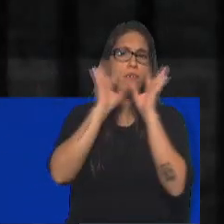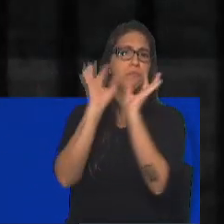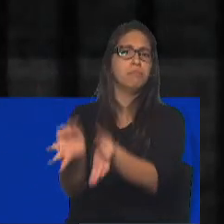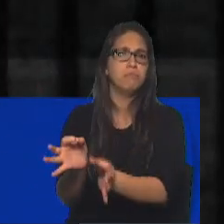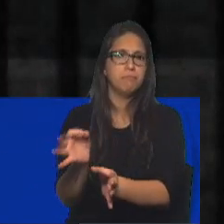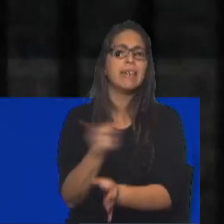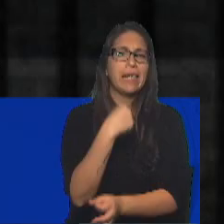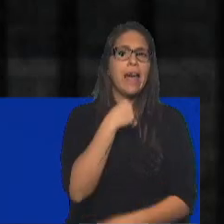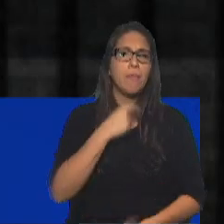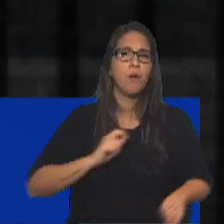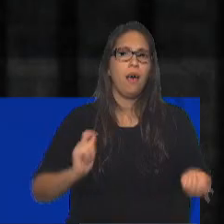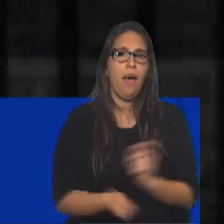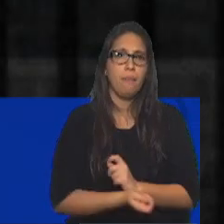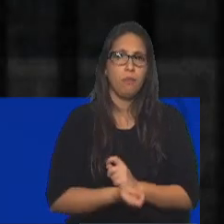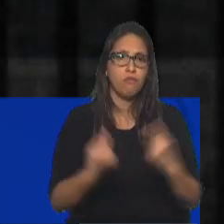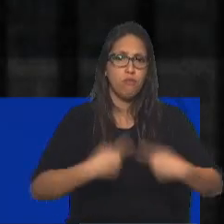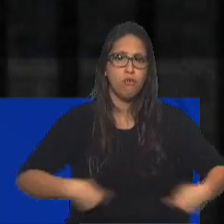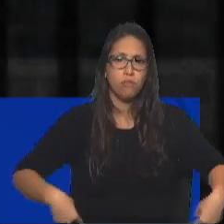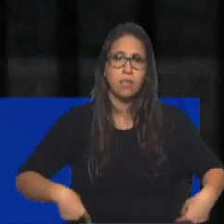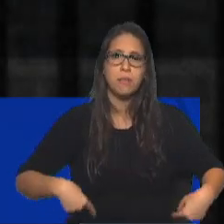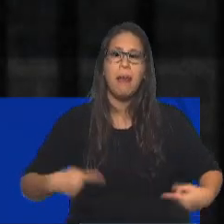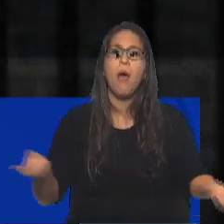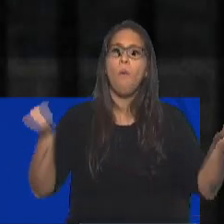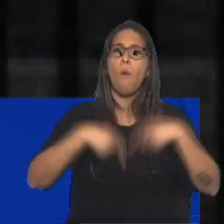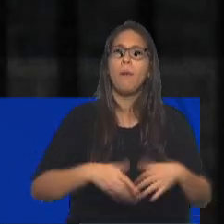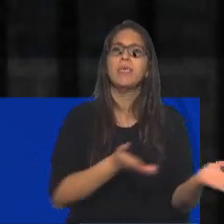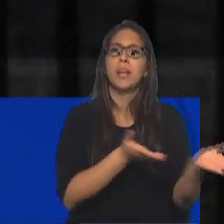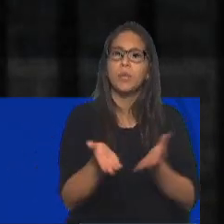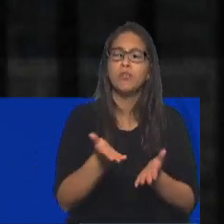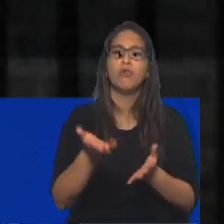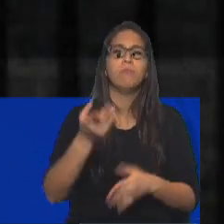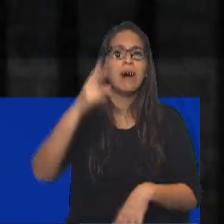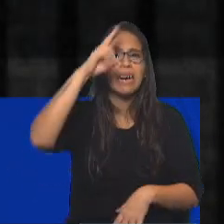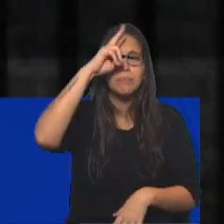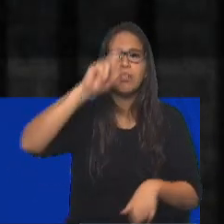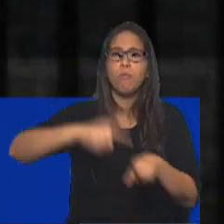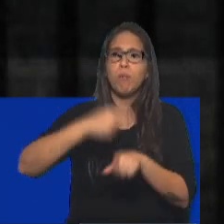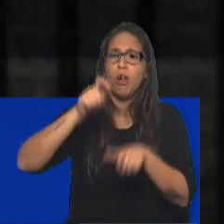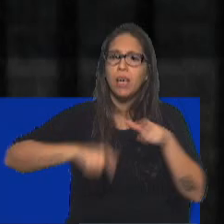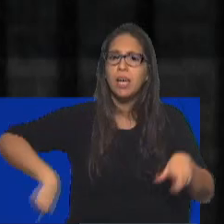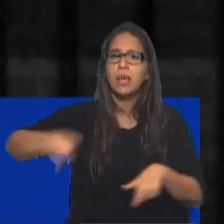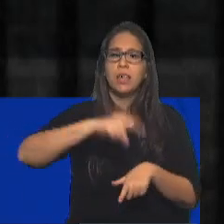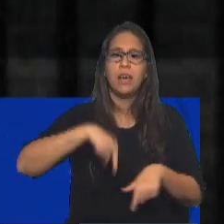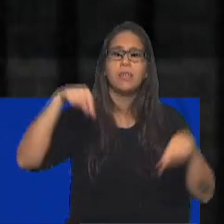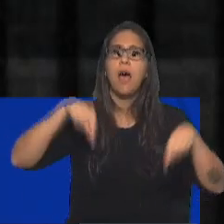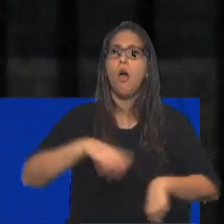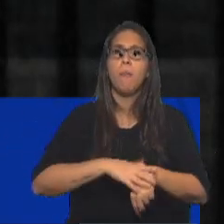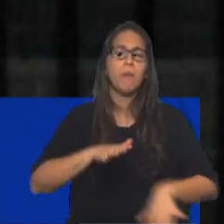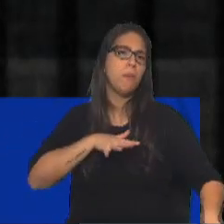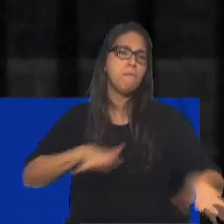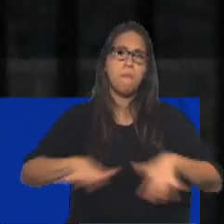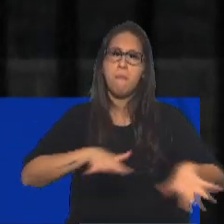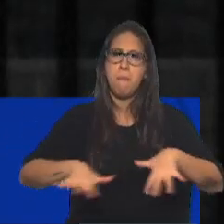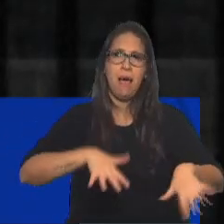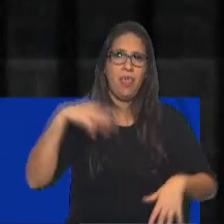change, to restore service and respect to politics, end the era of noisy performance, tread